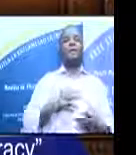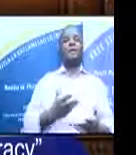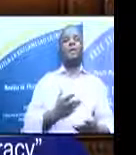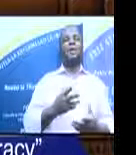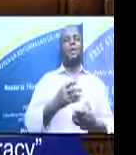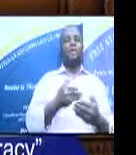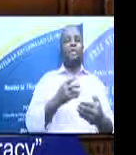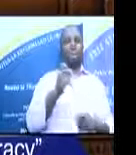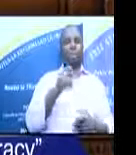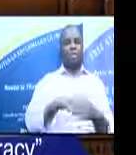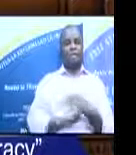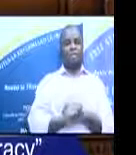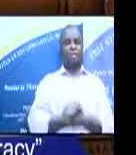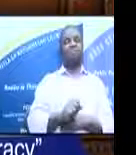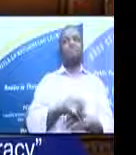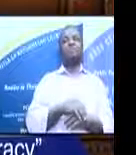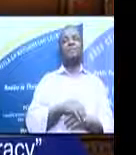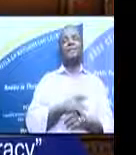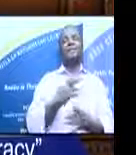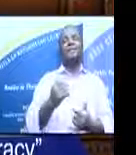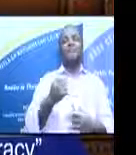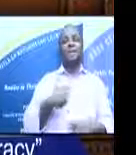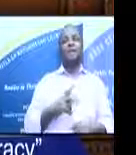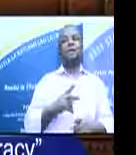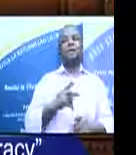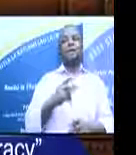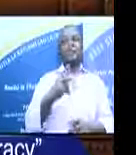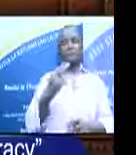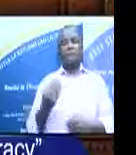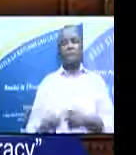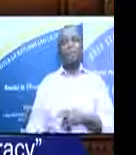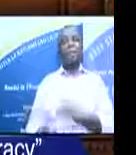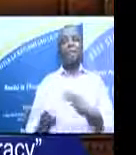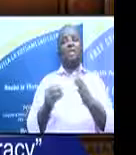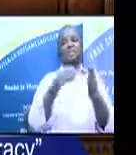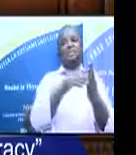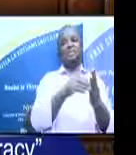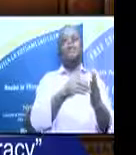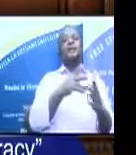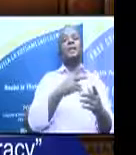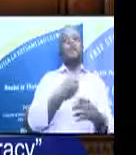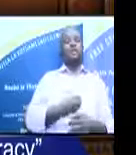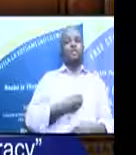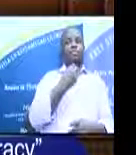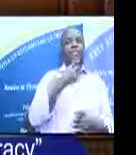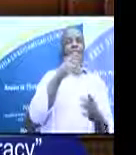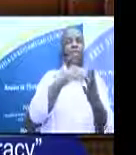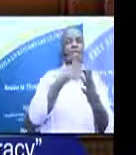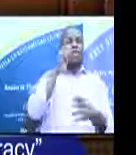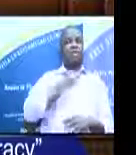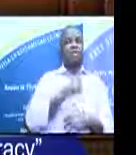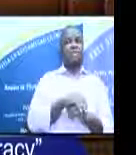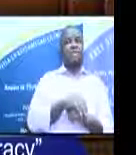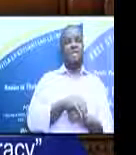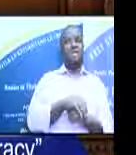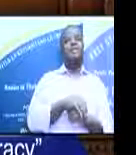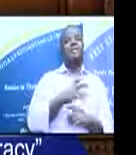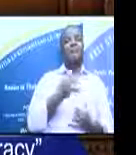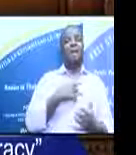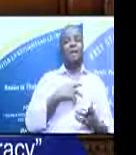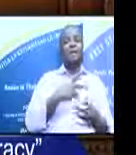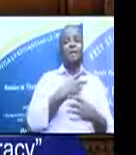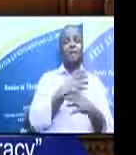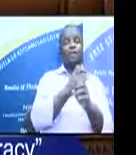before birth, moving through infancy, childhood, adolescence, adulthood to old age. We need to shift